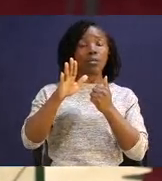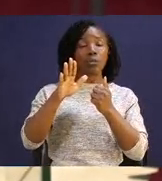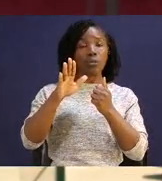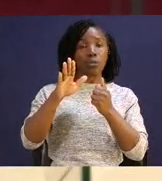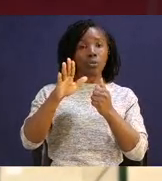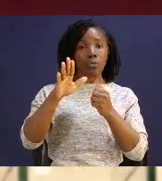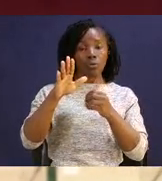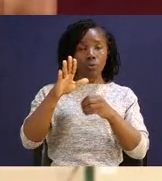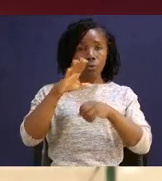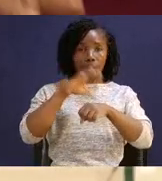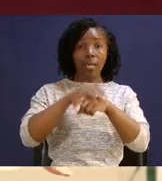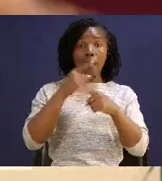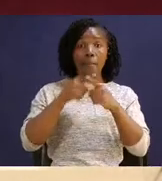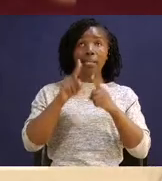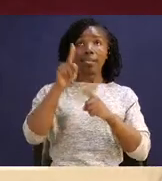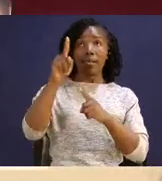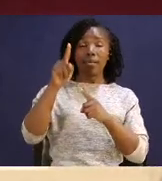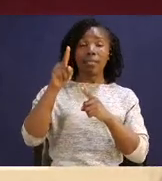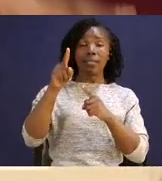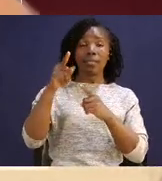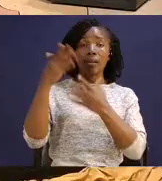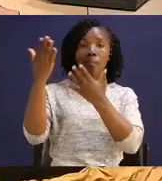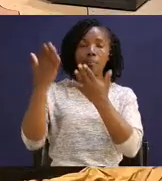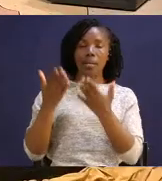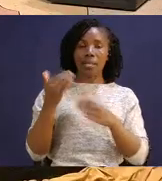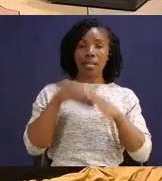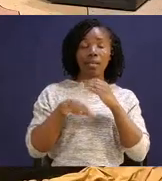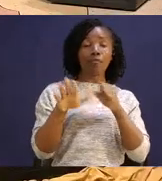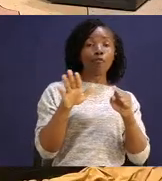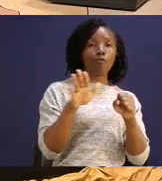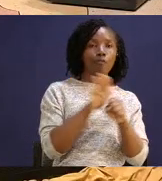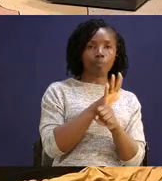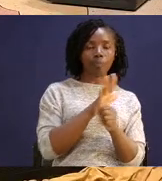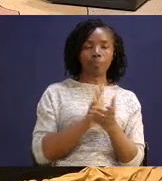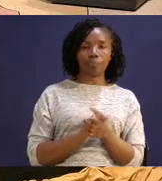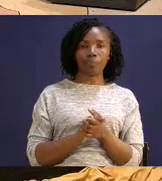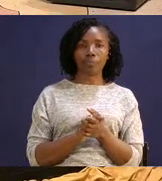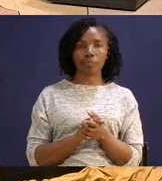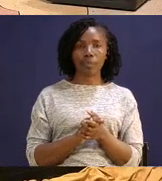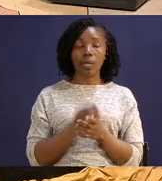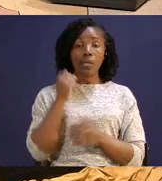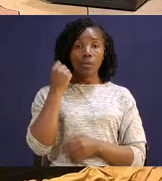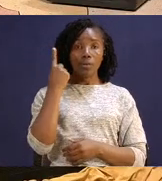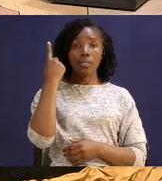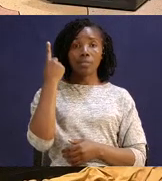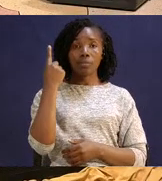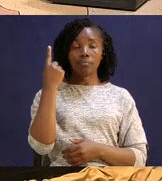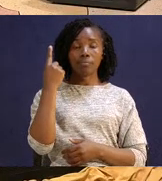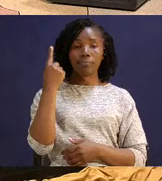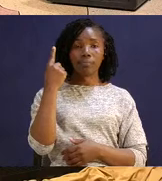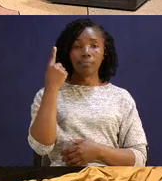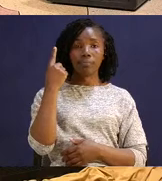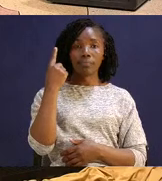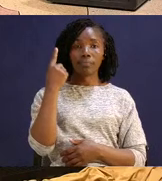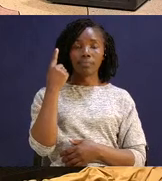out of His fullness. Fullness. Are we together?